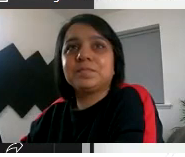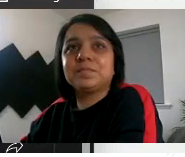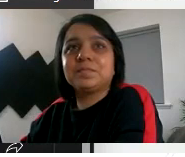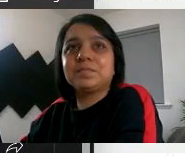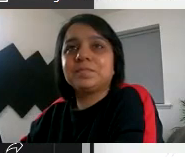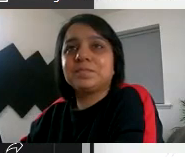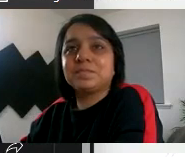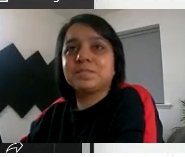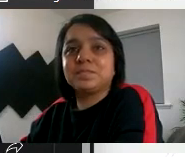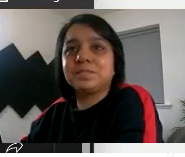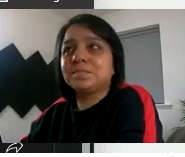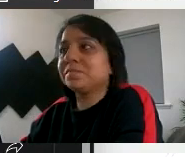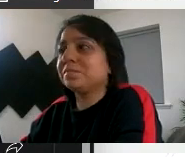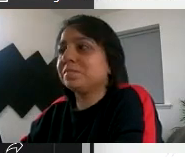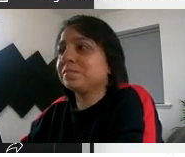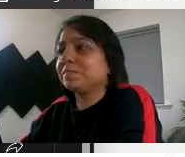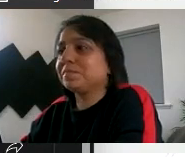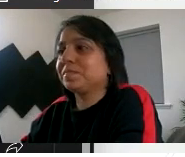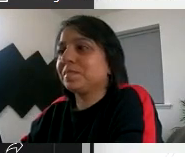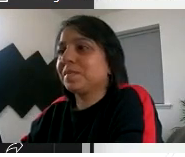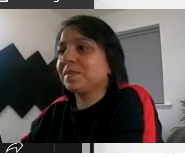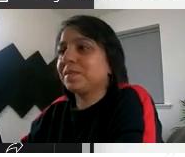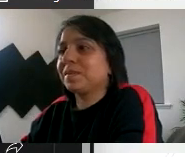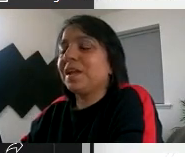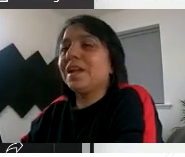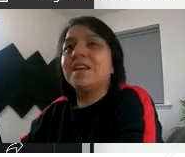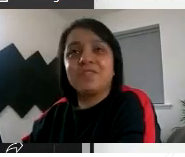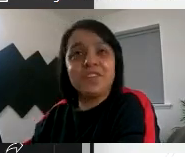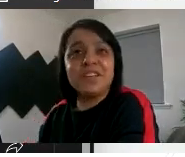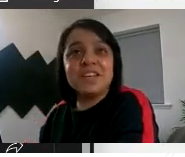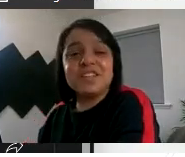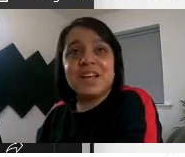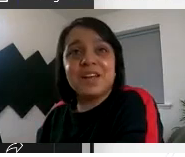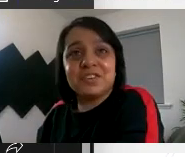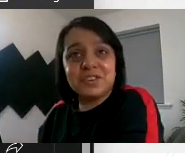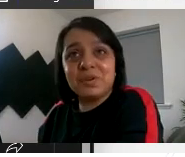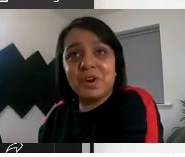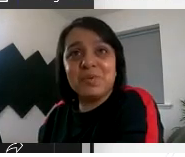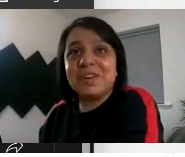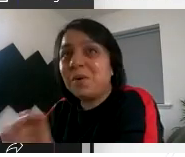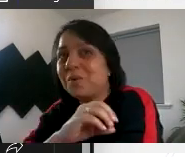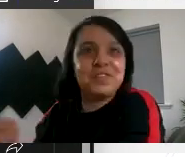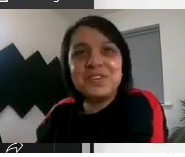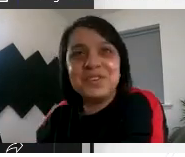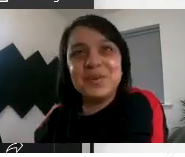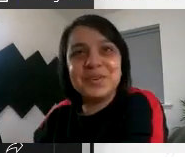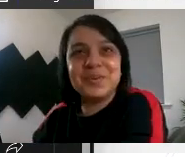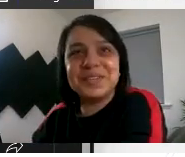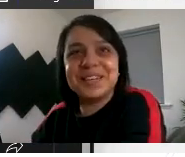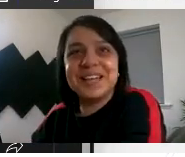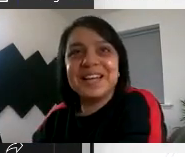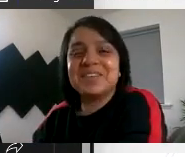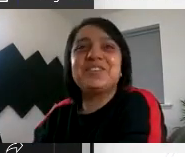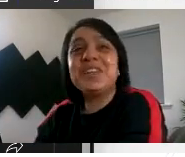I make my money. I mean, she's so confident, isn't she? I loved. His funny thing is she said she's known globally and not one of you knew who she